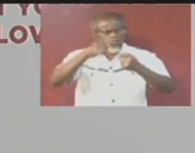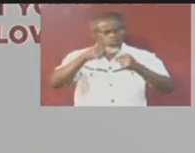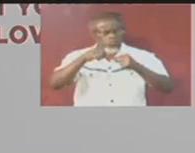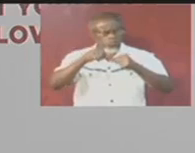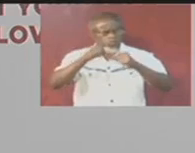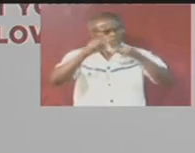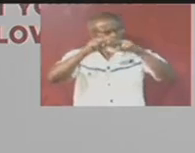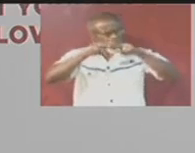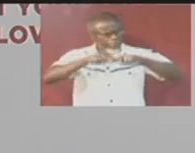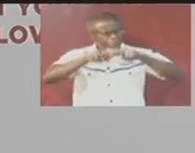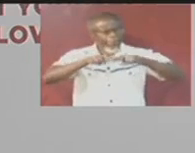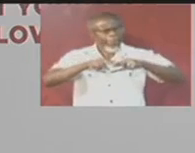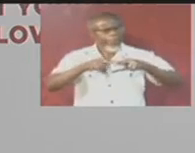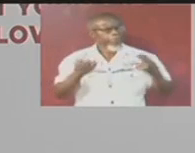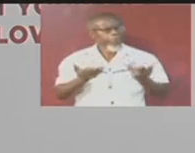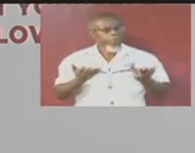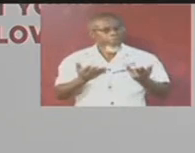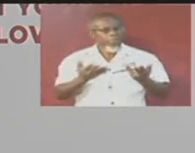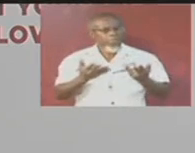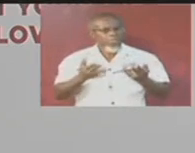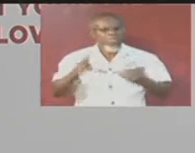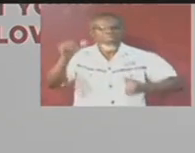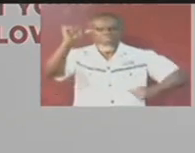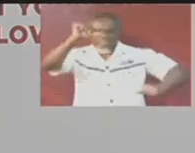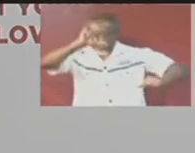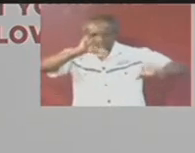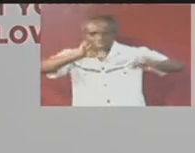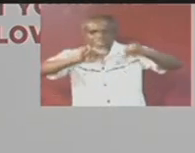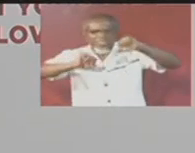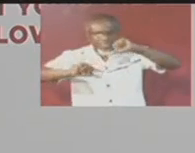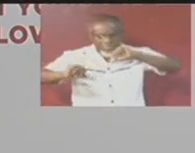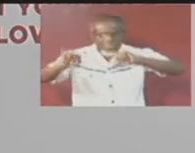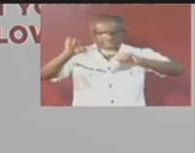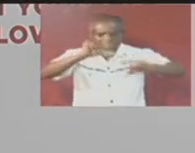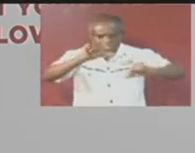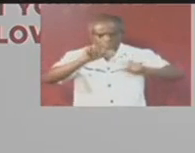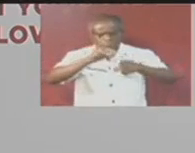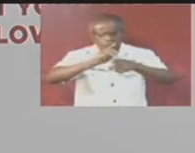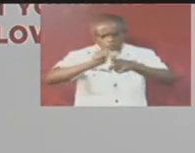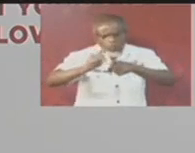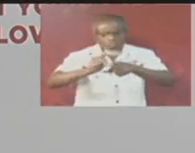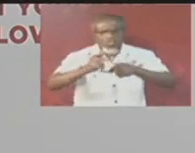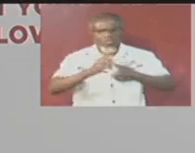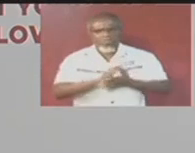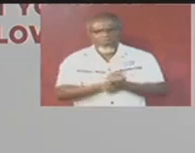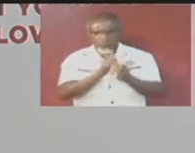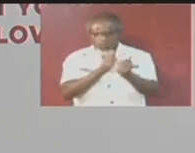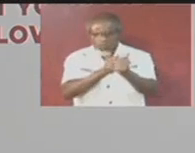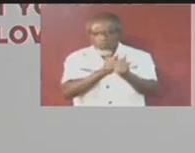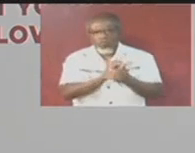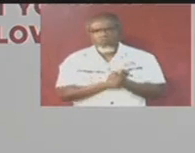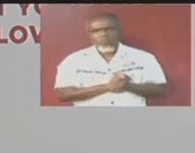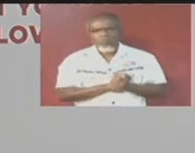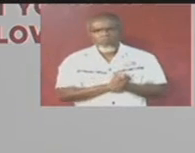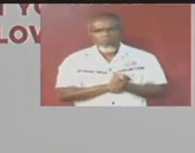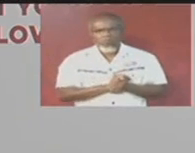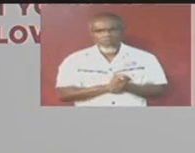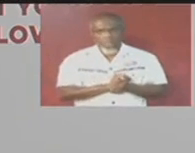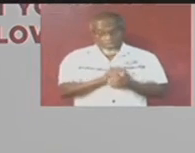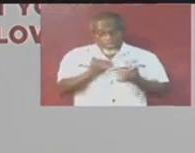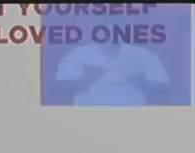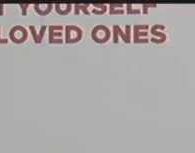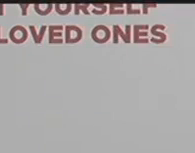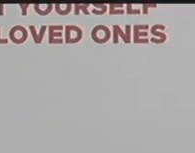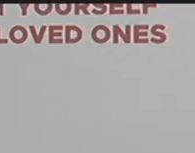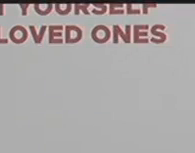rely on the findings, the opinions of the experts. I have only now approached the Ministry